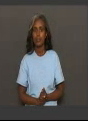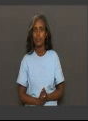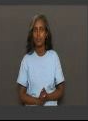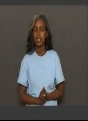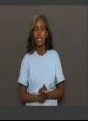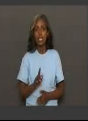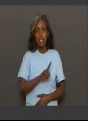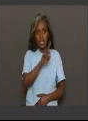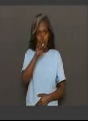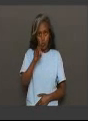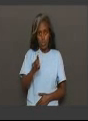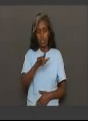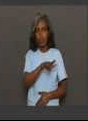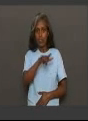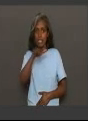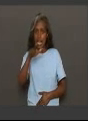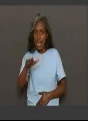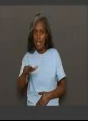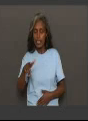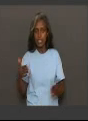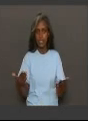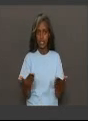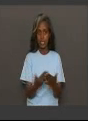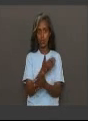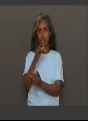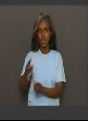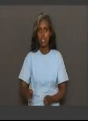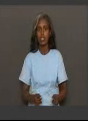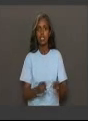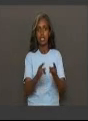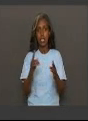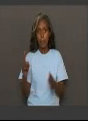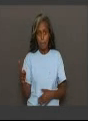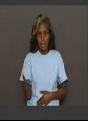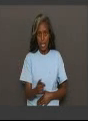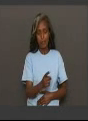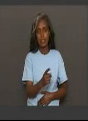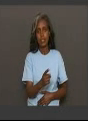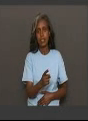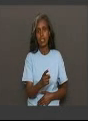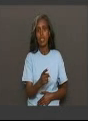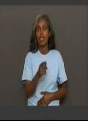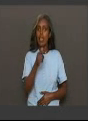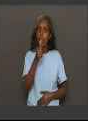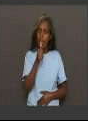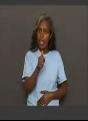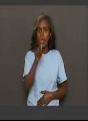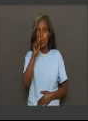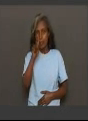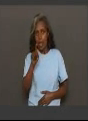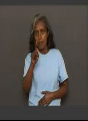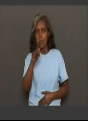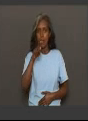The equation of the line in the new system becomes a